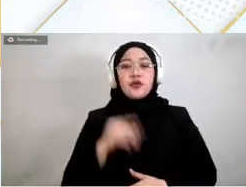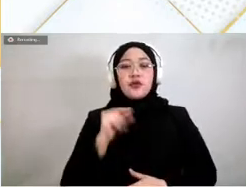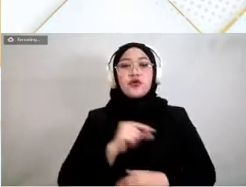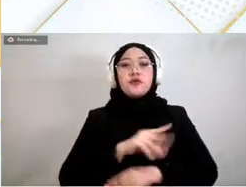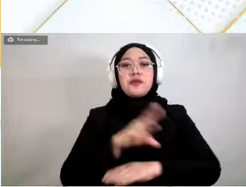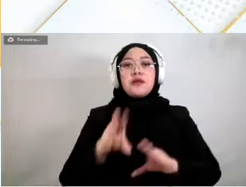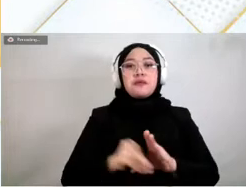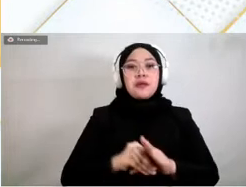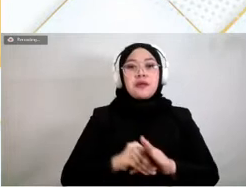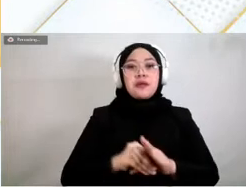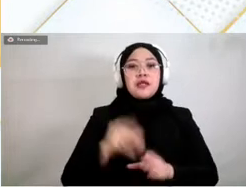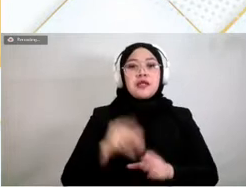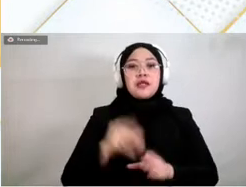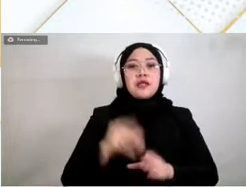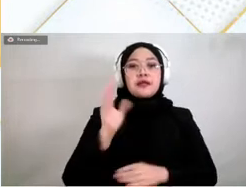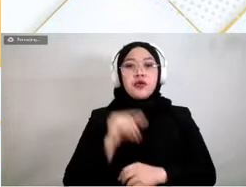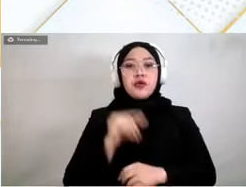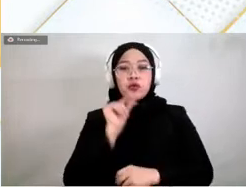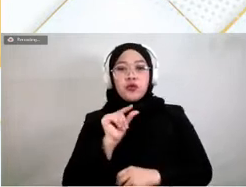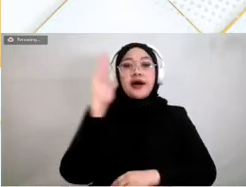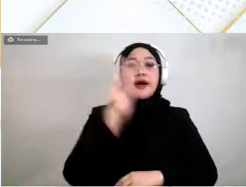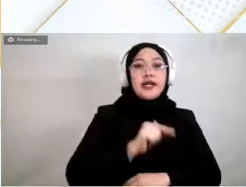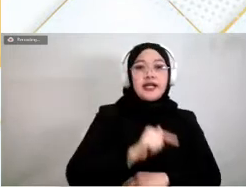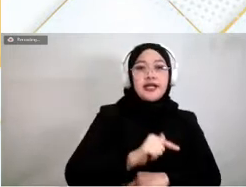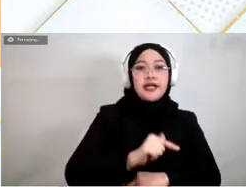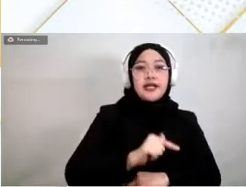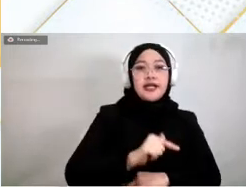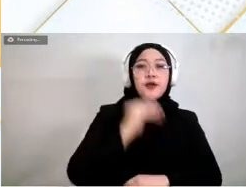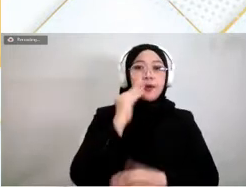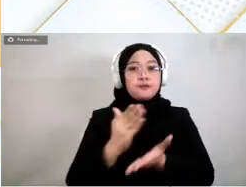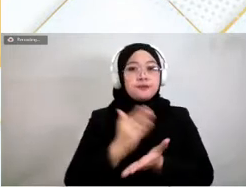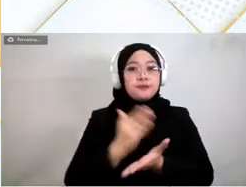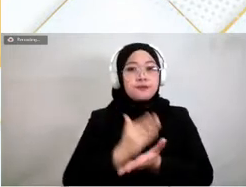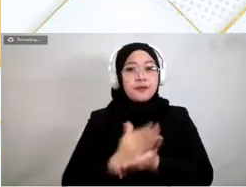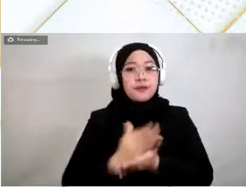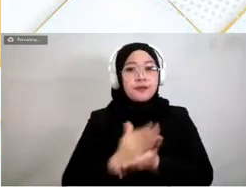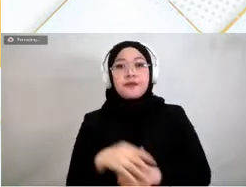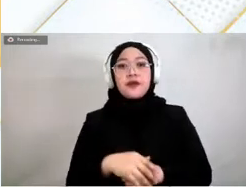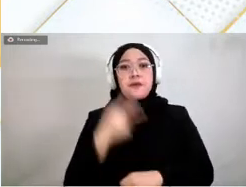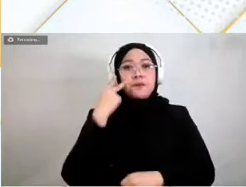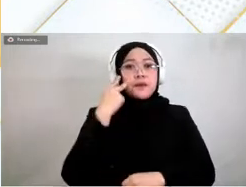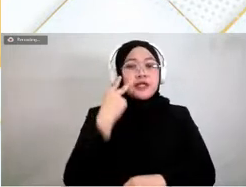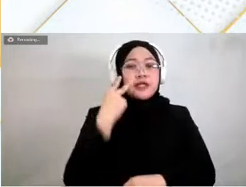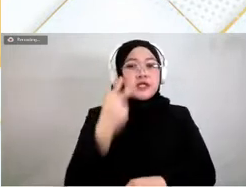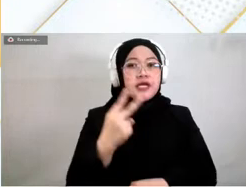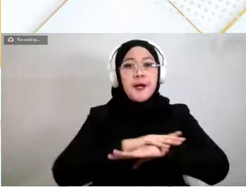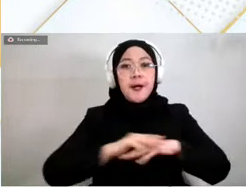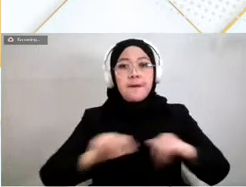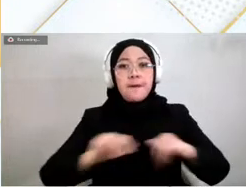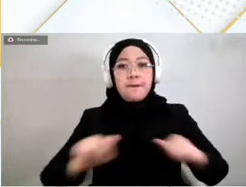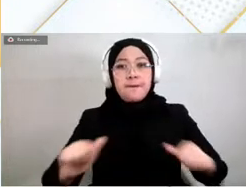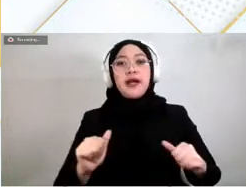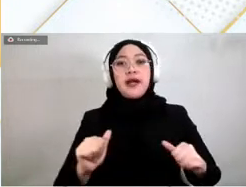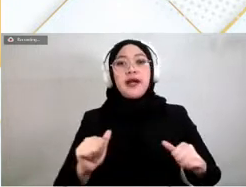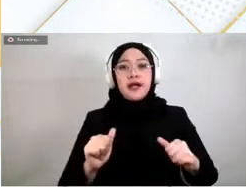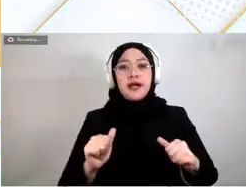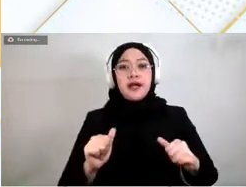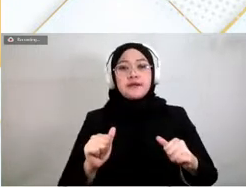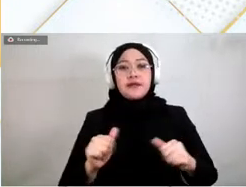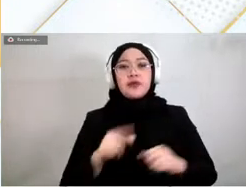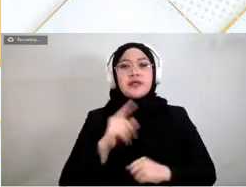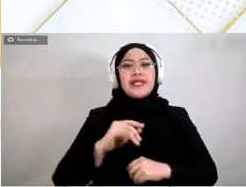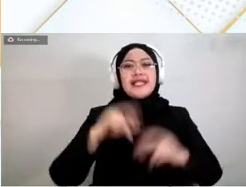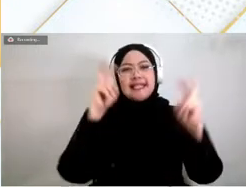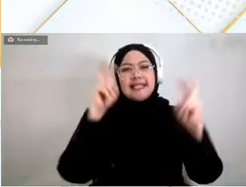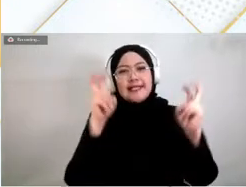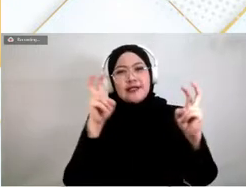our deliberation today, because peace and security are very much issues of the